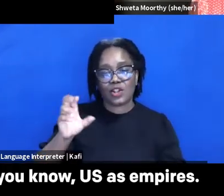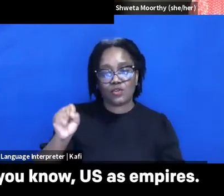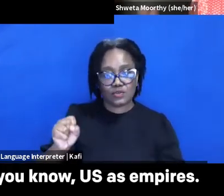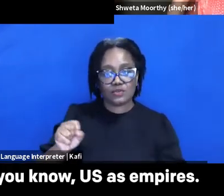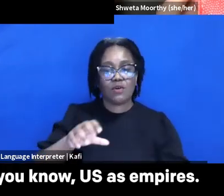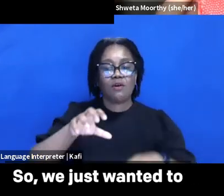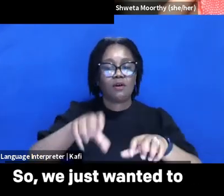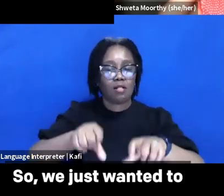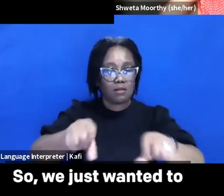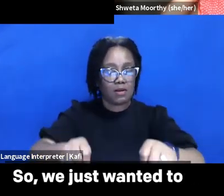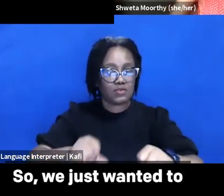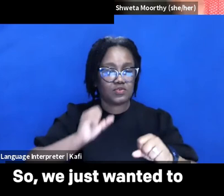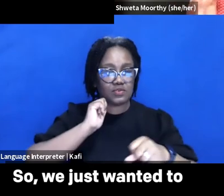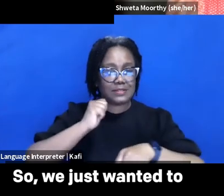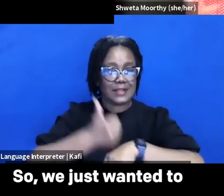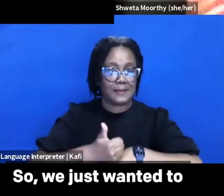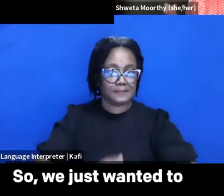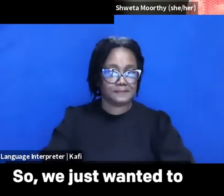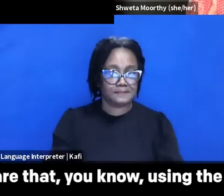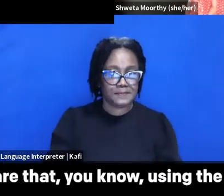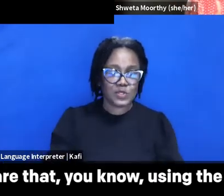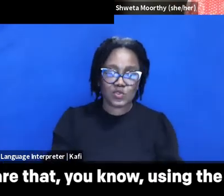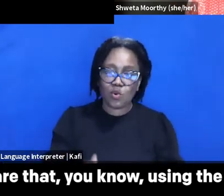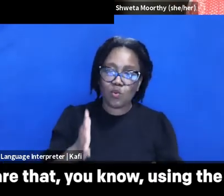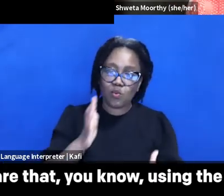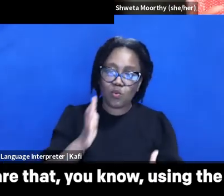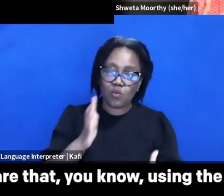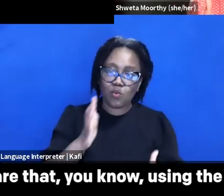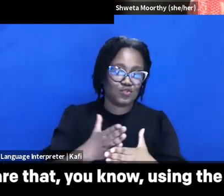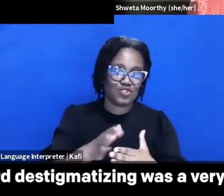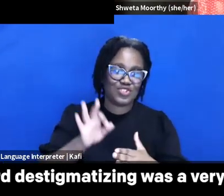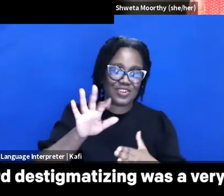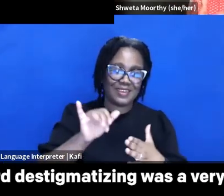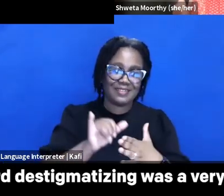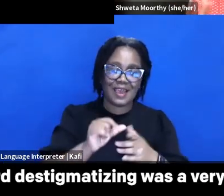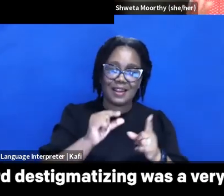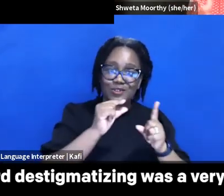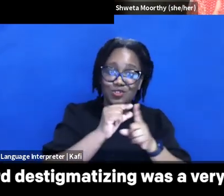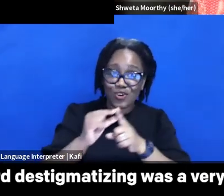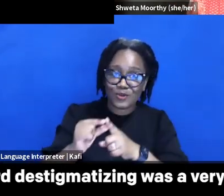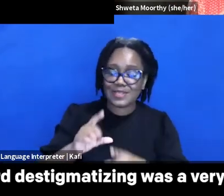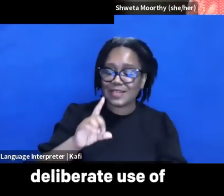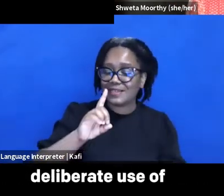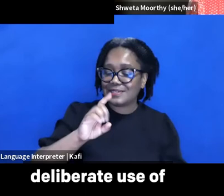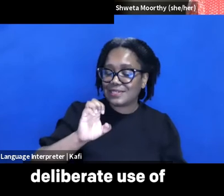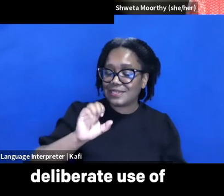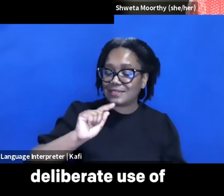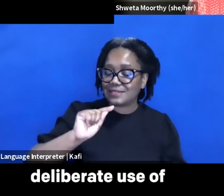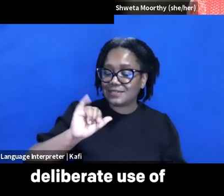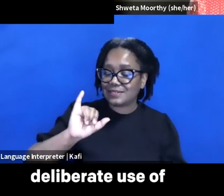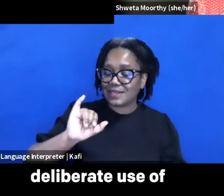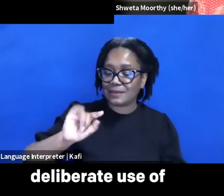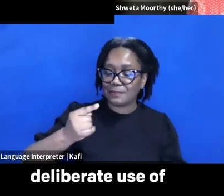US as empire. So we just wanted to share that, using the word destigmatizing was a very